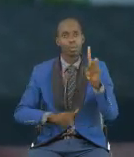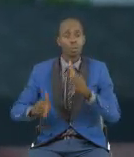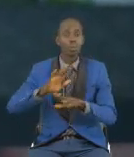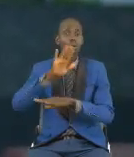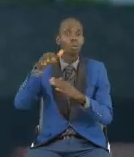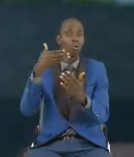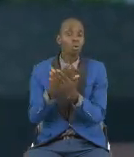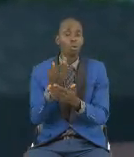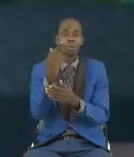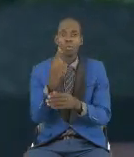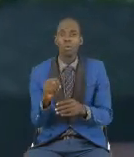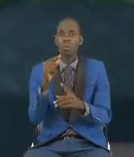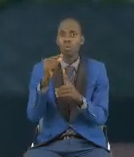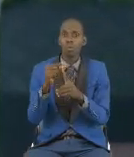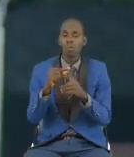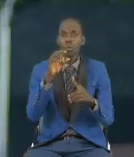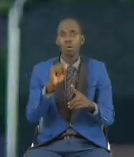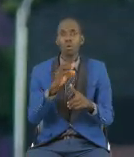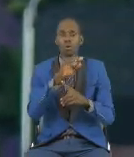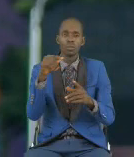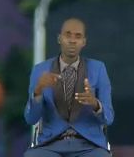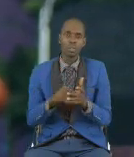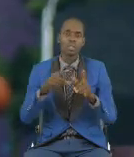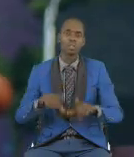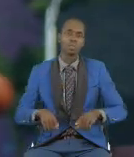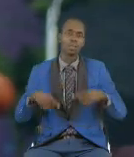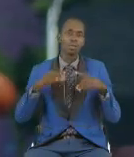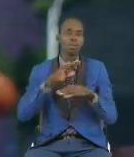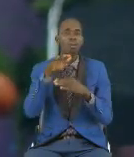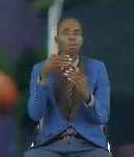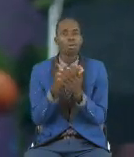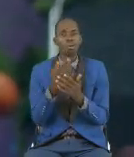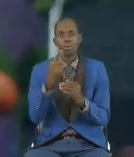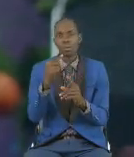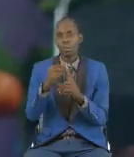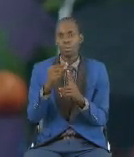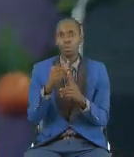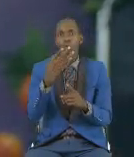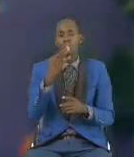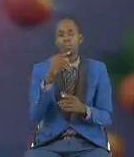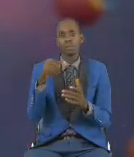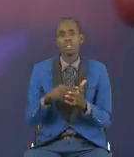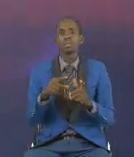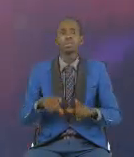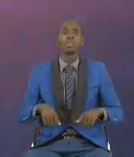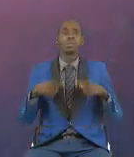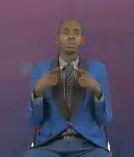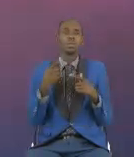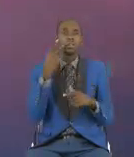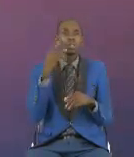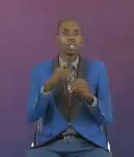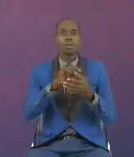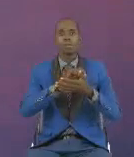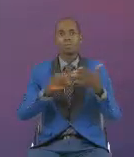words of this life. All the words of this life. Look at verse